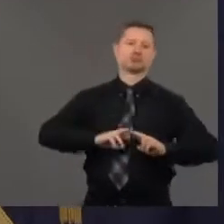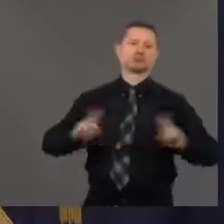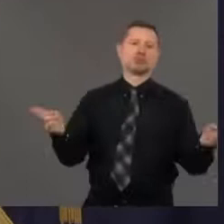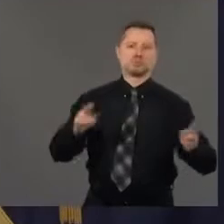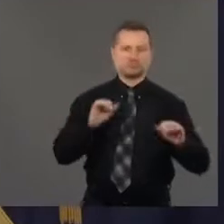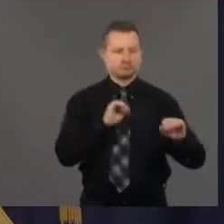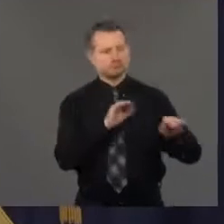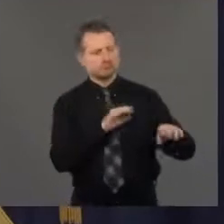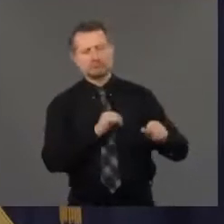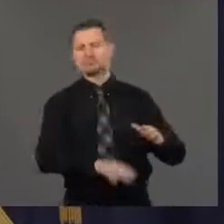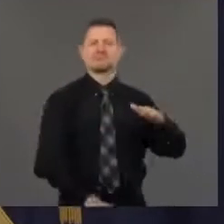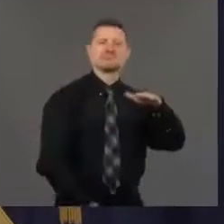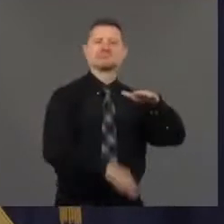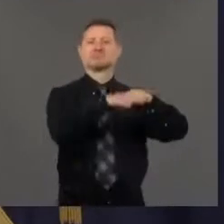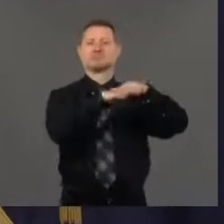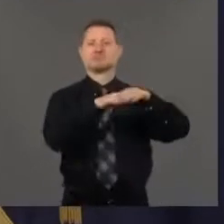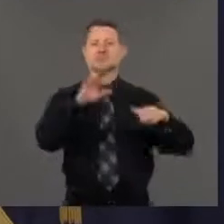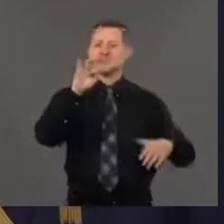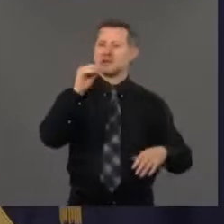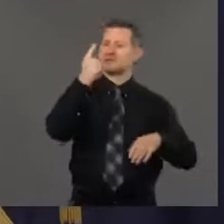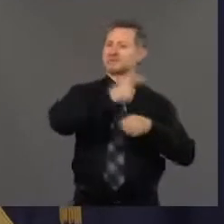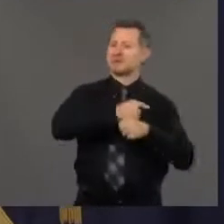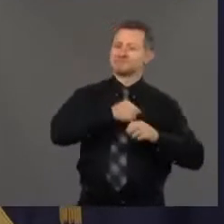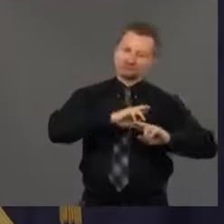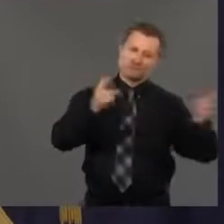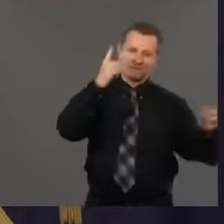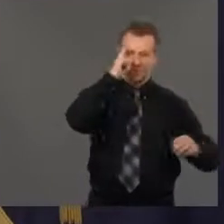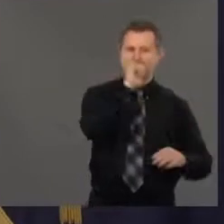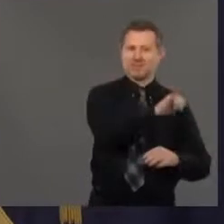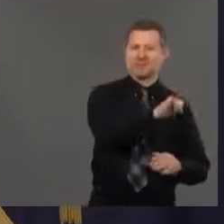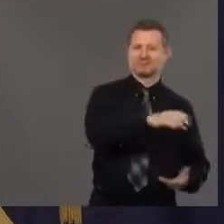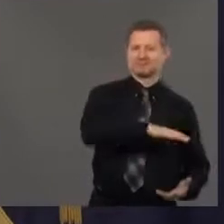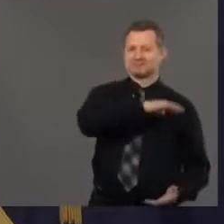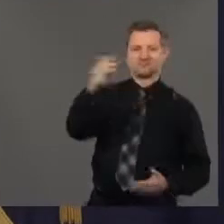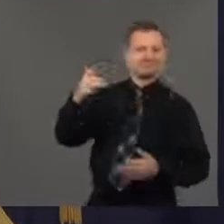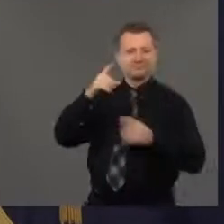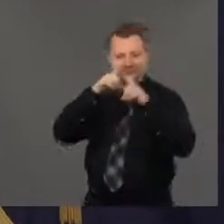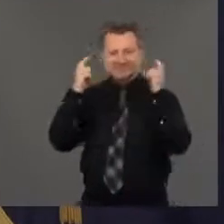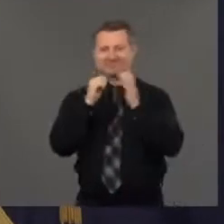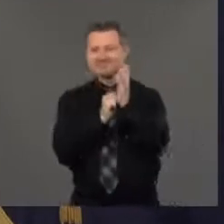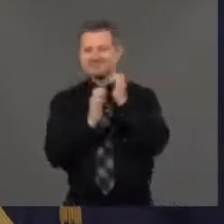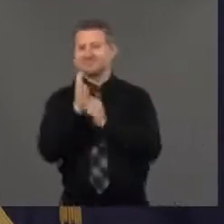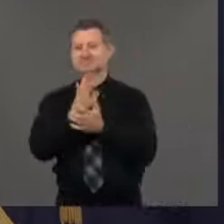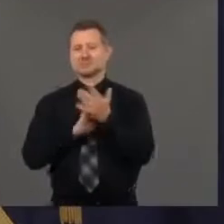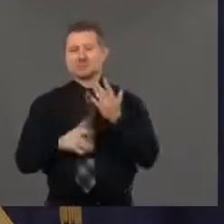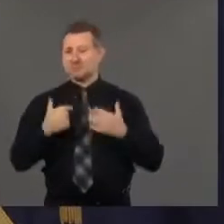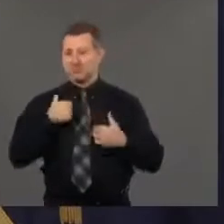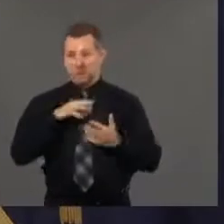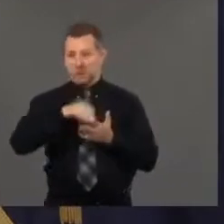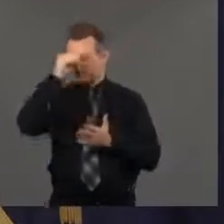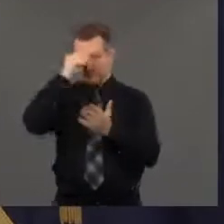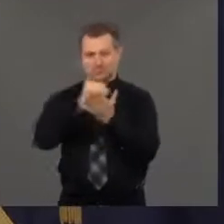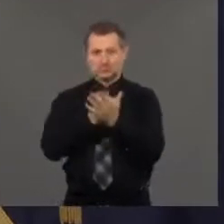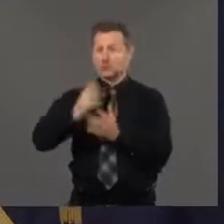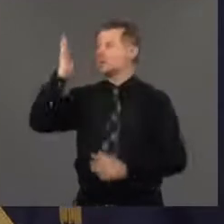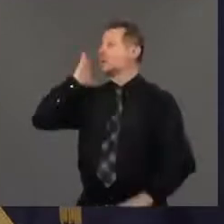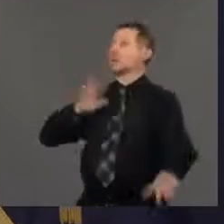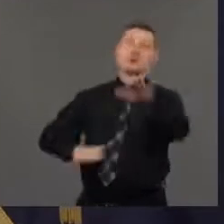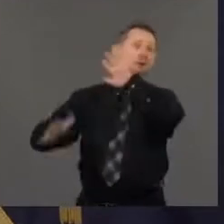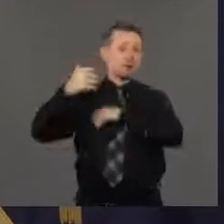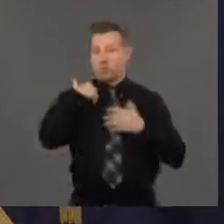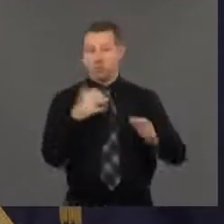PPE in their own stockpile. Lesson learned. And that's a state